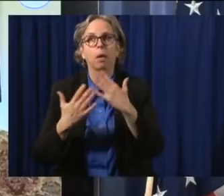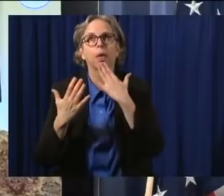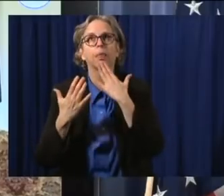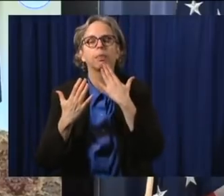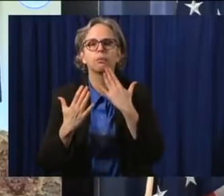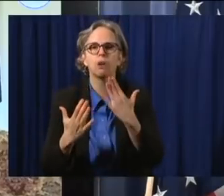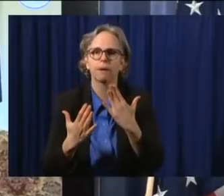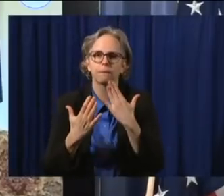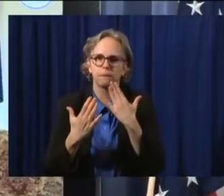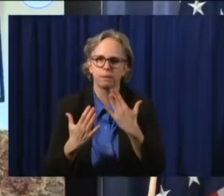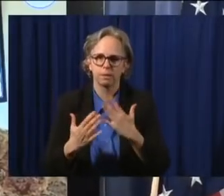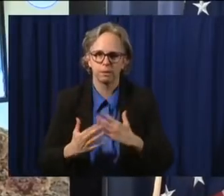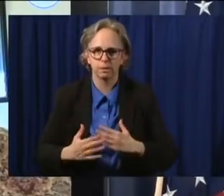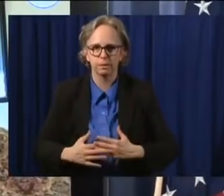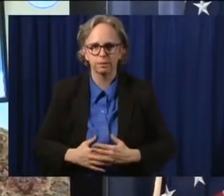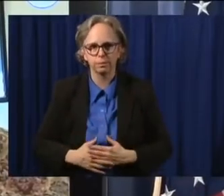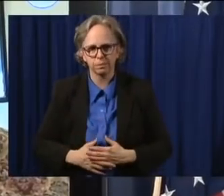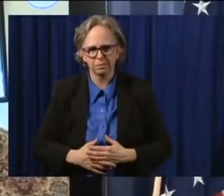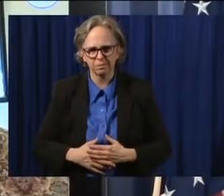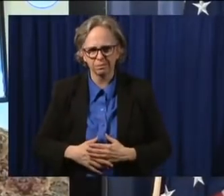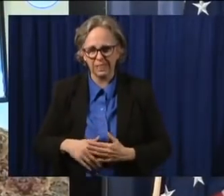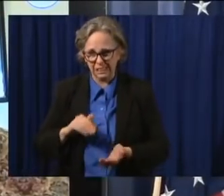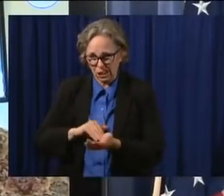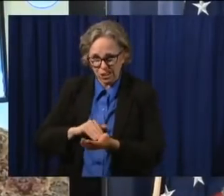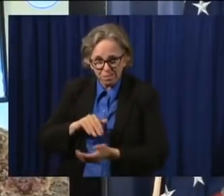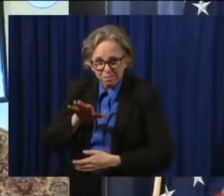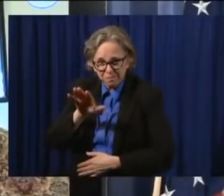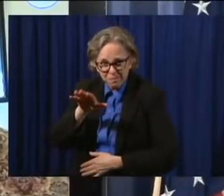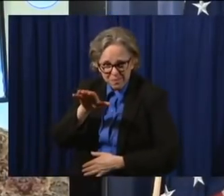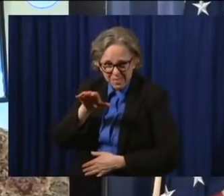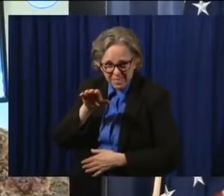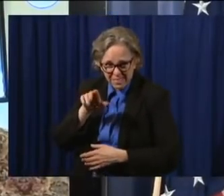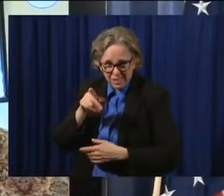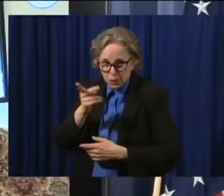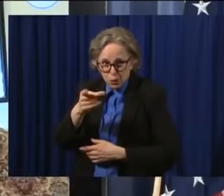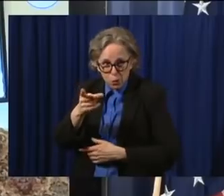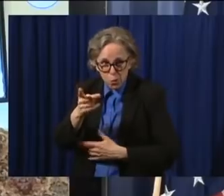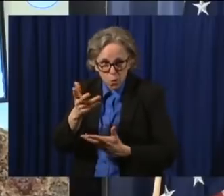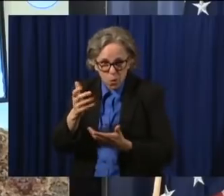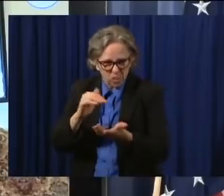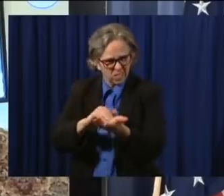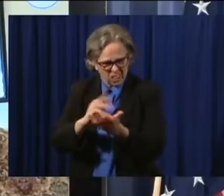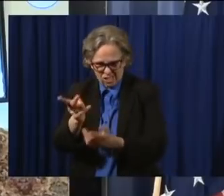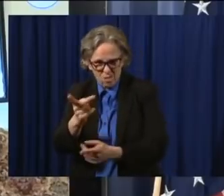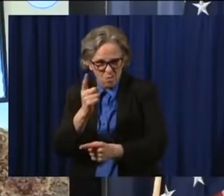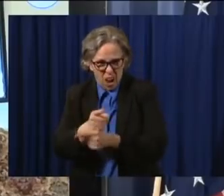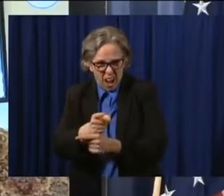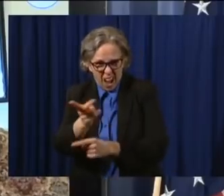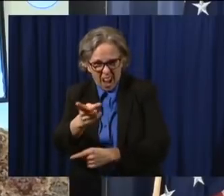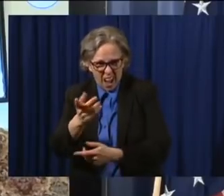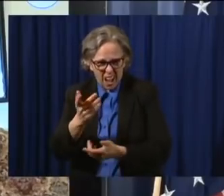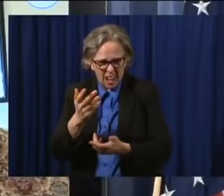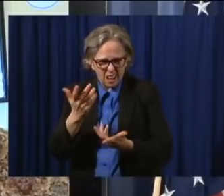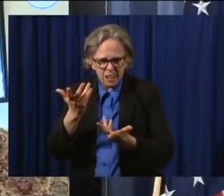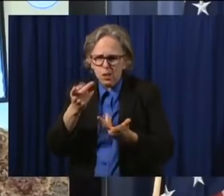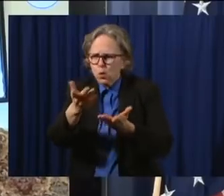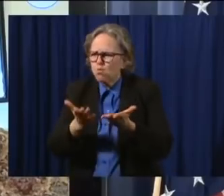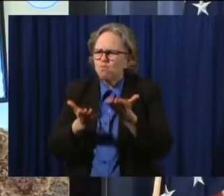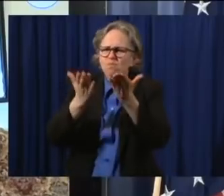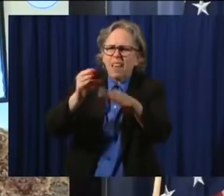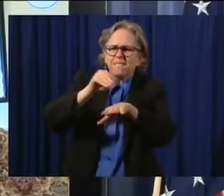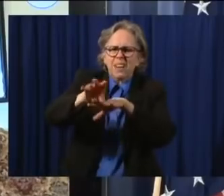physicians, what would you like to tell people? You've lived it as family, you've lived it as